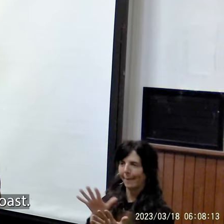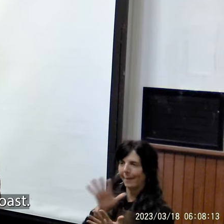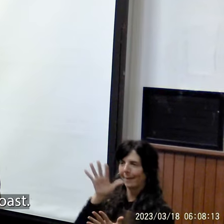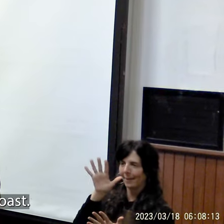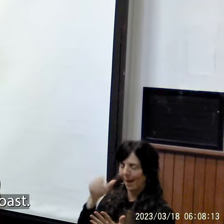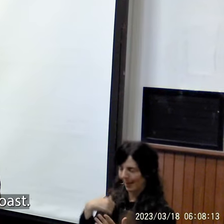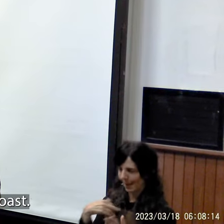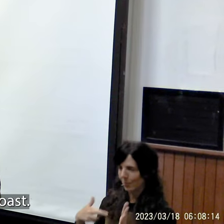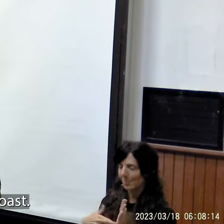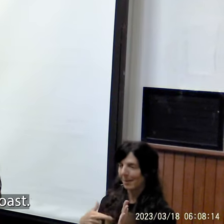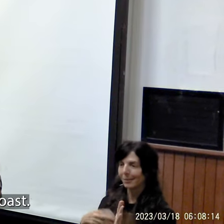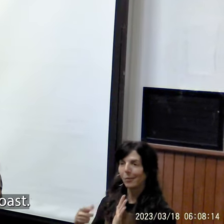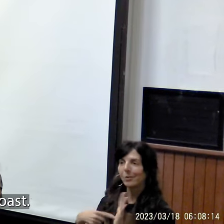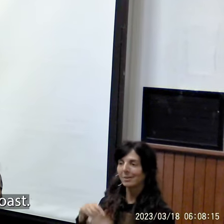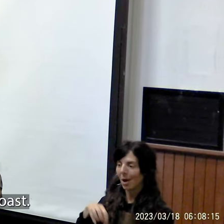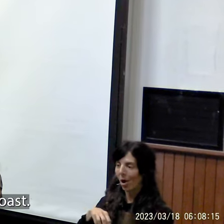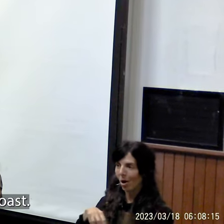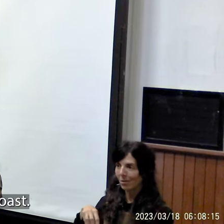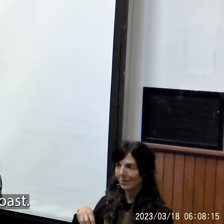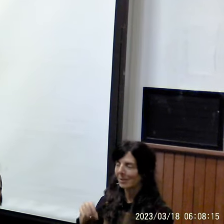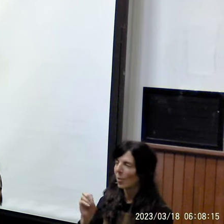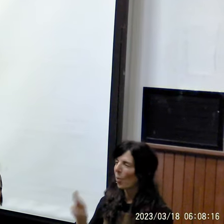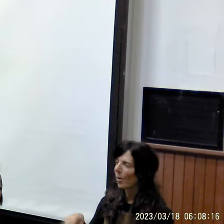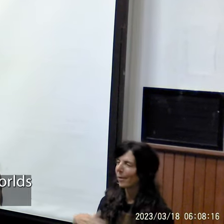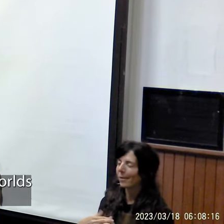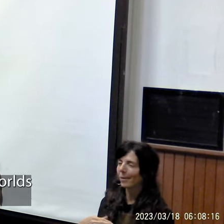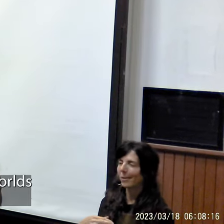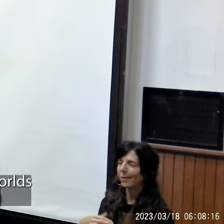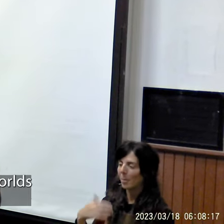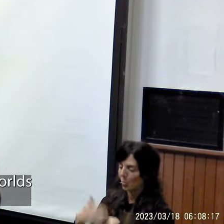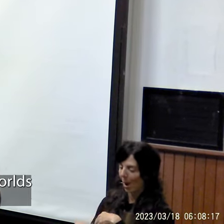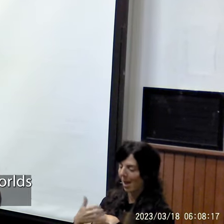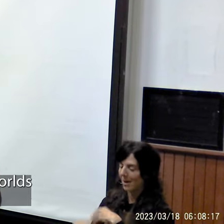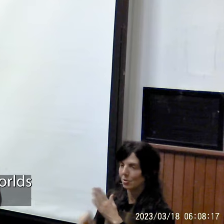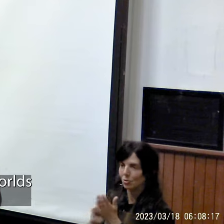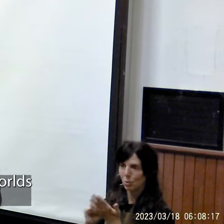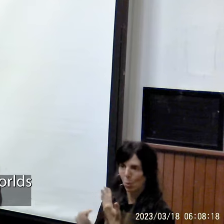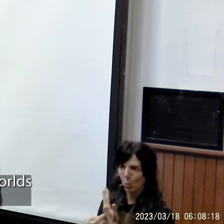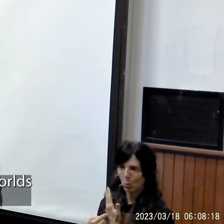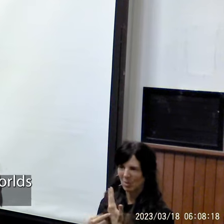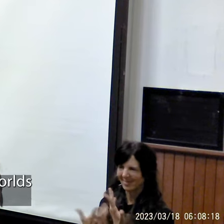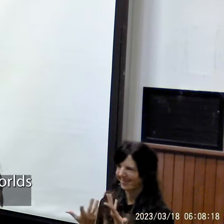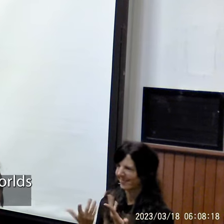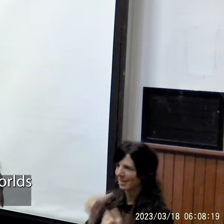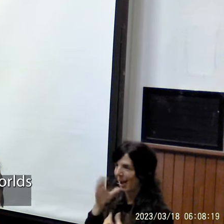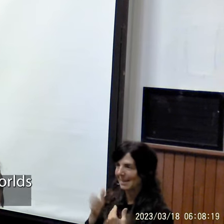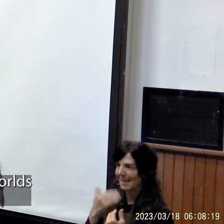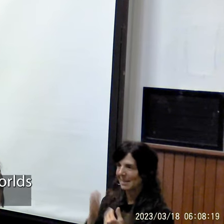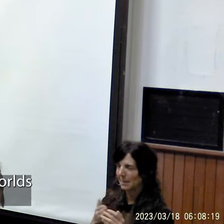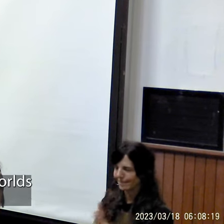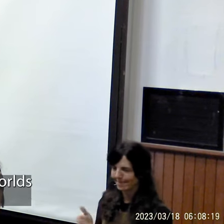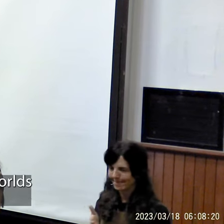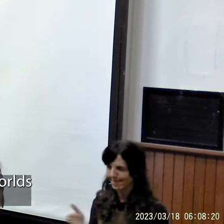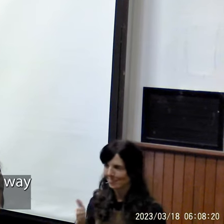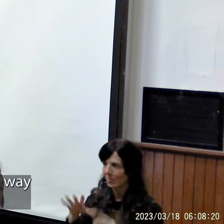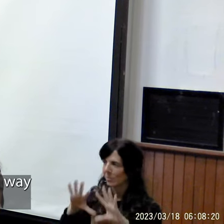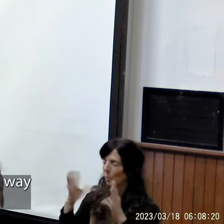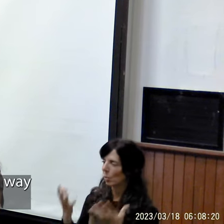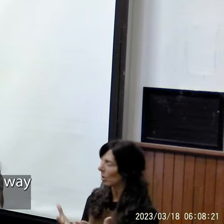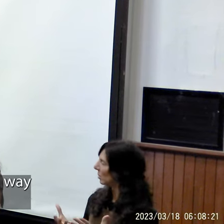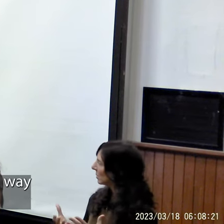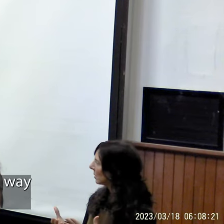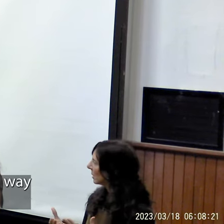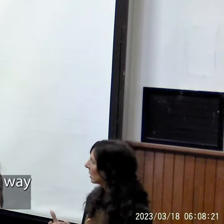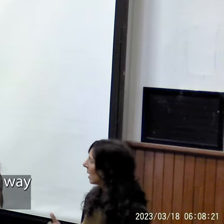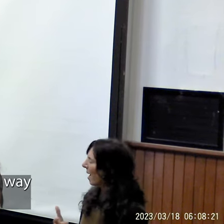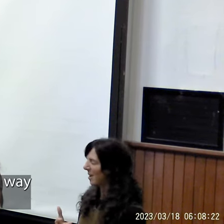like octopuses or pieces of toast, right, that have a hard time navigating worlds. Because it feels to me like it more